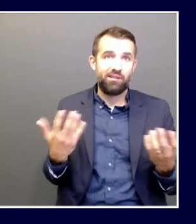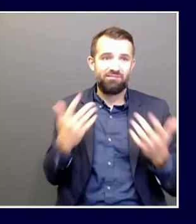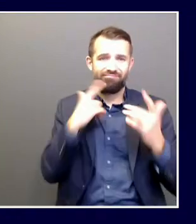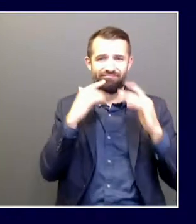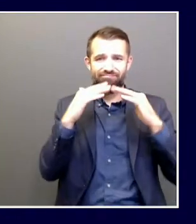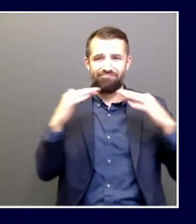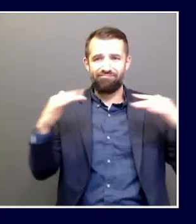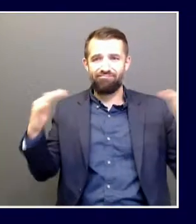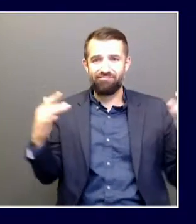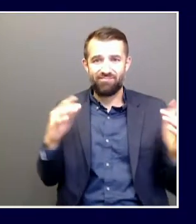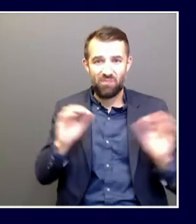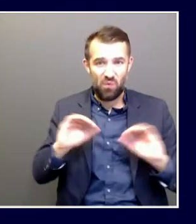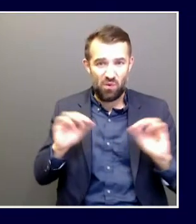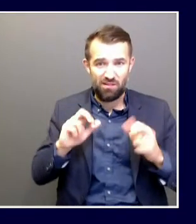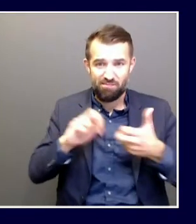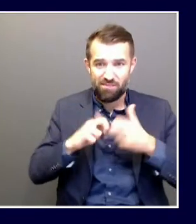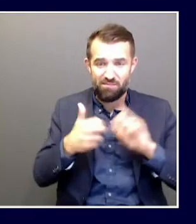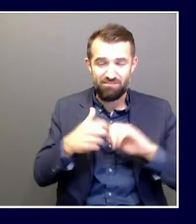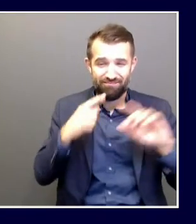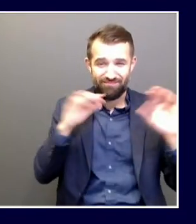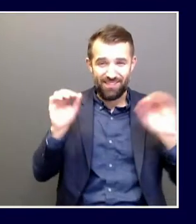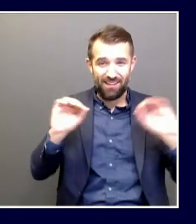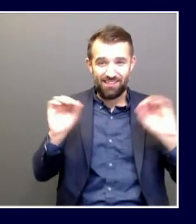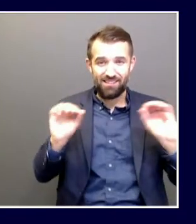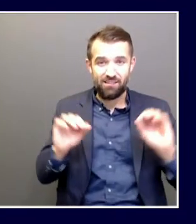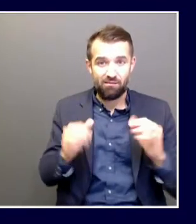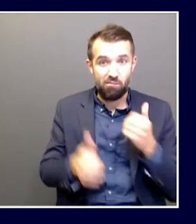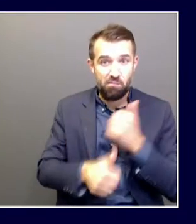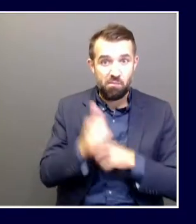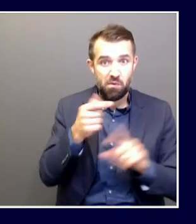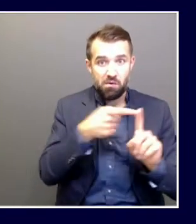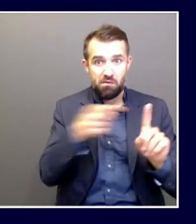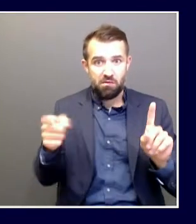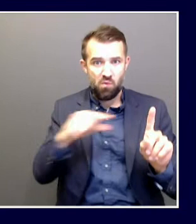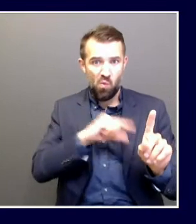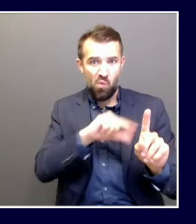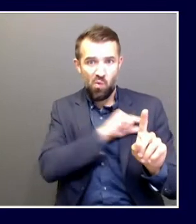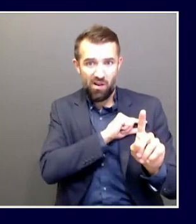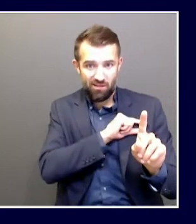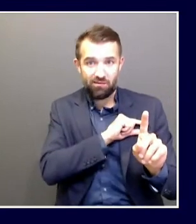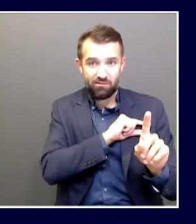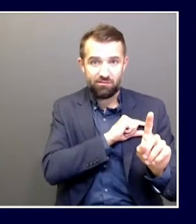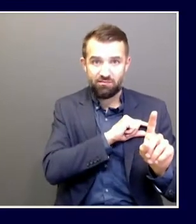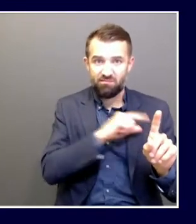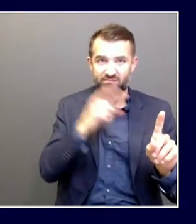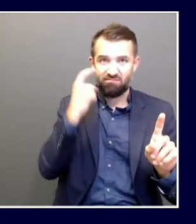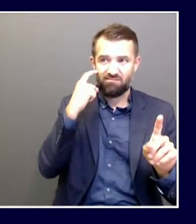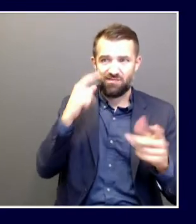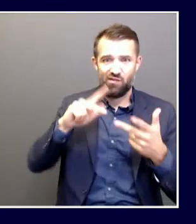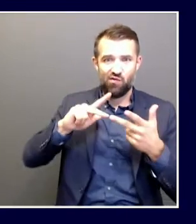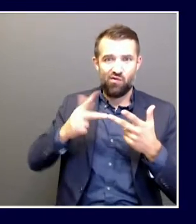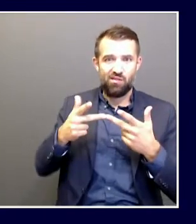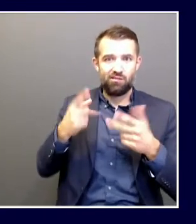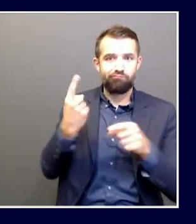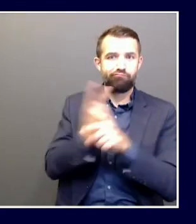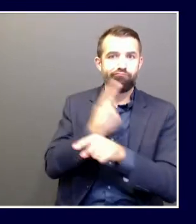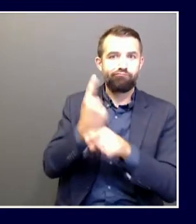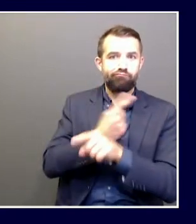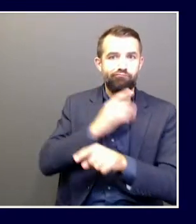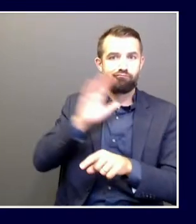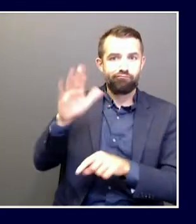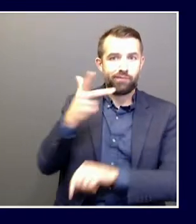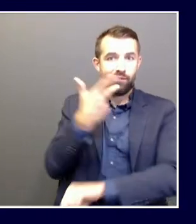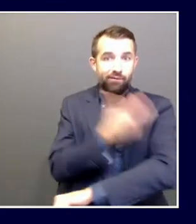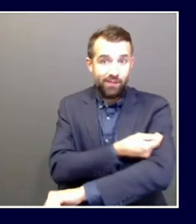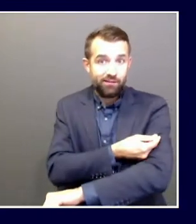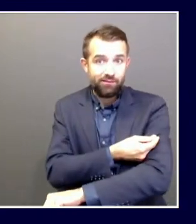The reality is that most people who qualify for an additional dose who are immunocompromised are seeing doctors fairly often for their conditions. And